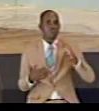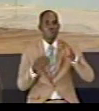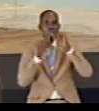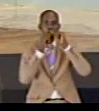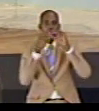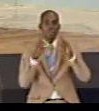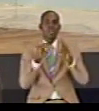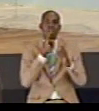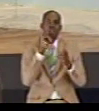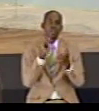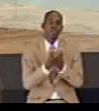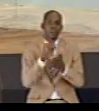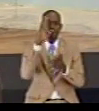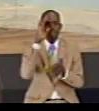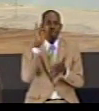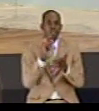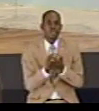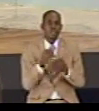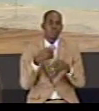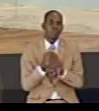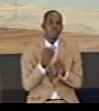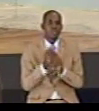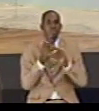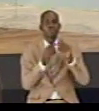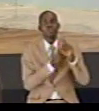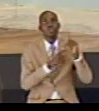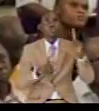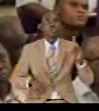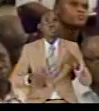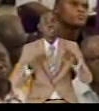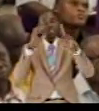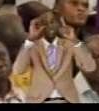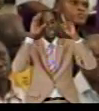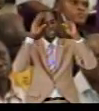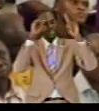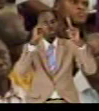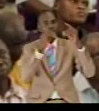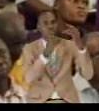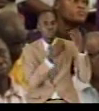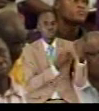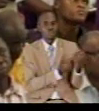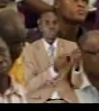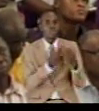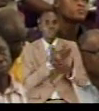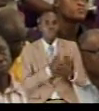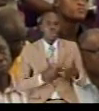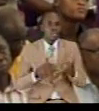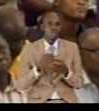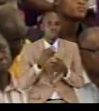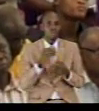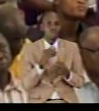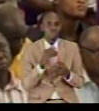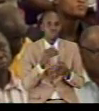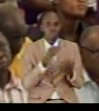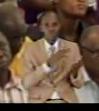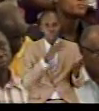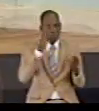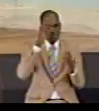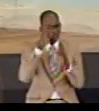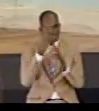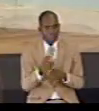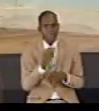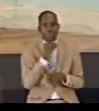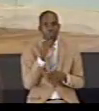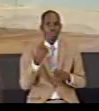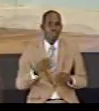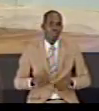man that maketh the Lord his trust, and respected not the proud, nor